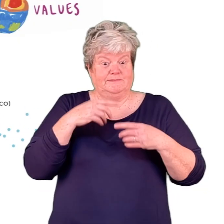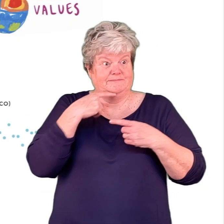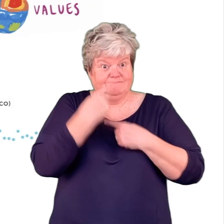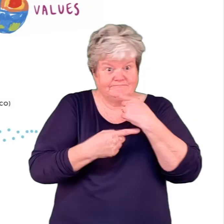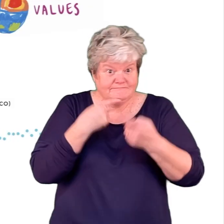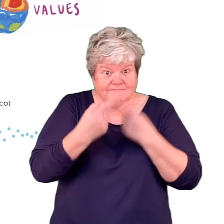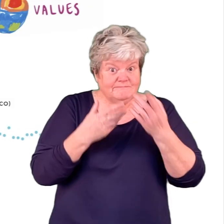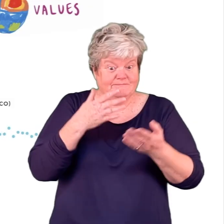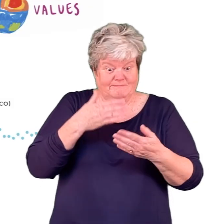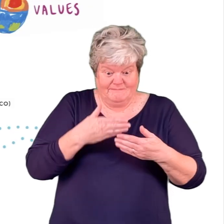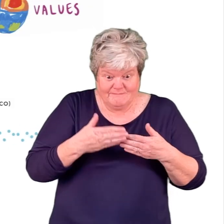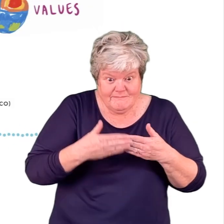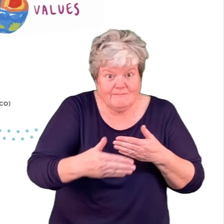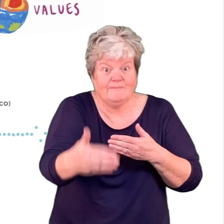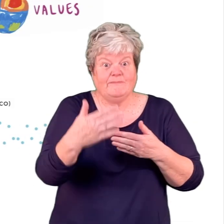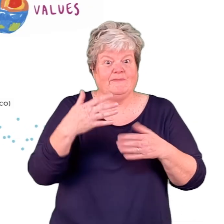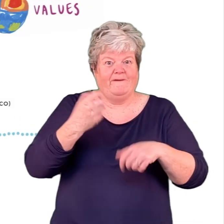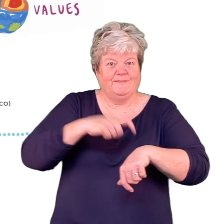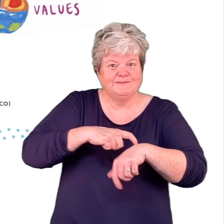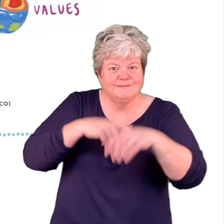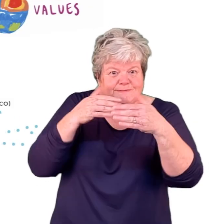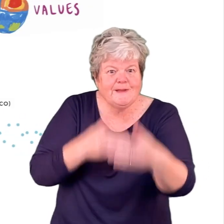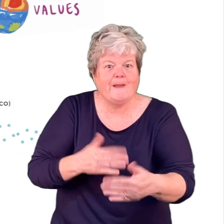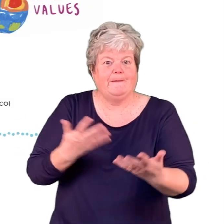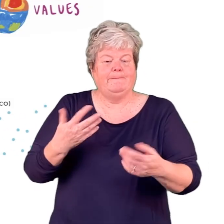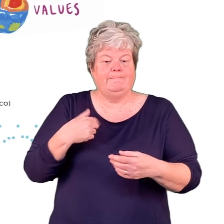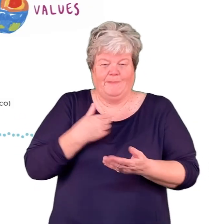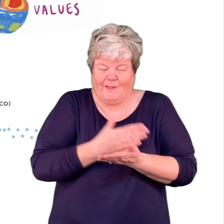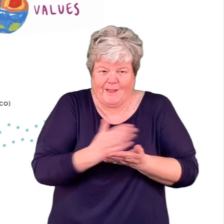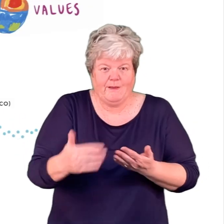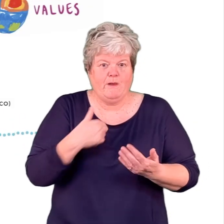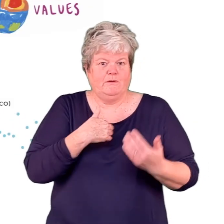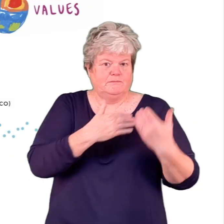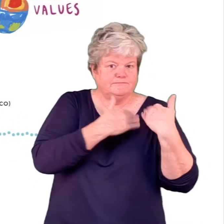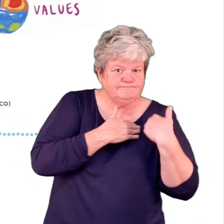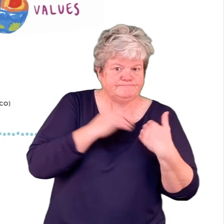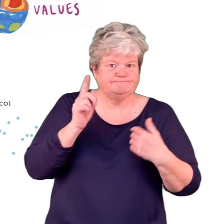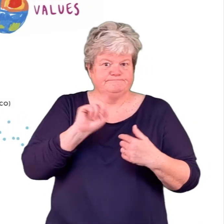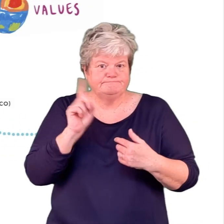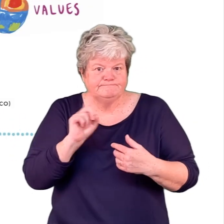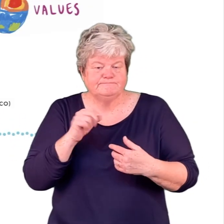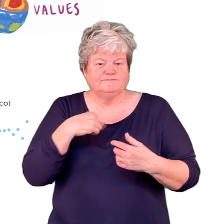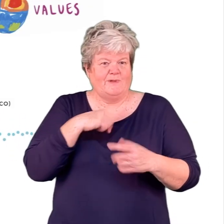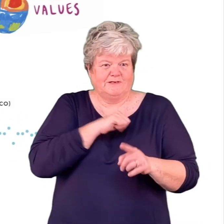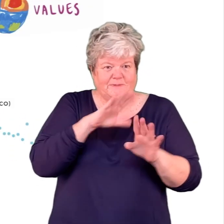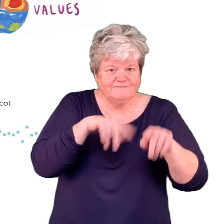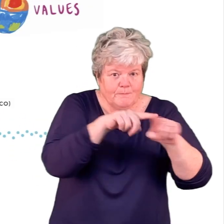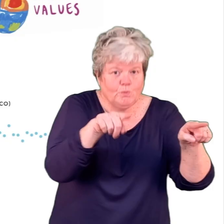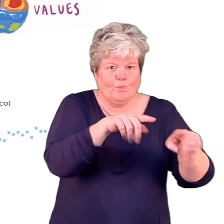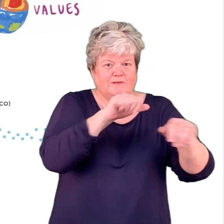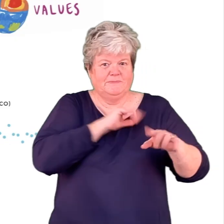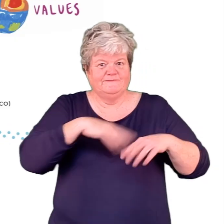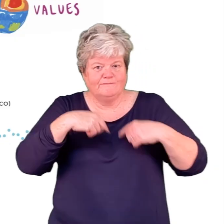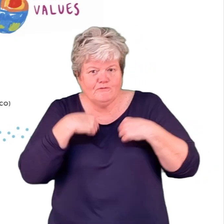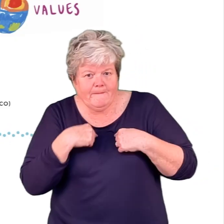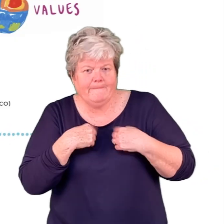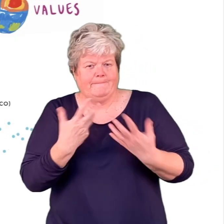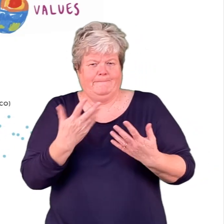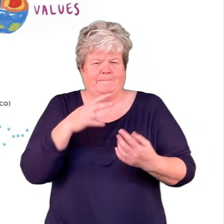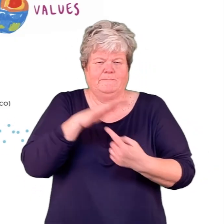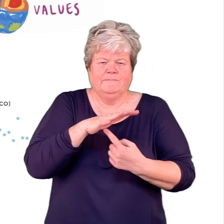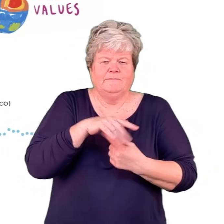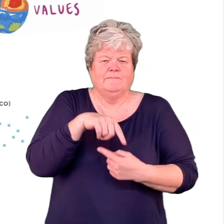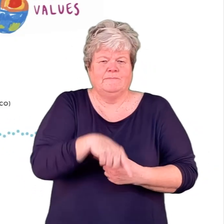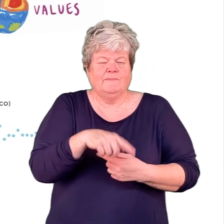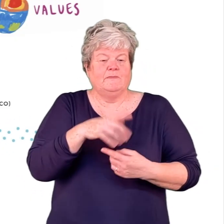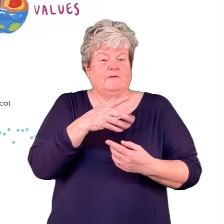have a beginning, a middle and an end, and then it stops. You need to be explicit and upfront about that. And equally, voluntary community centre organisations